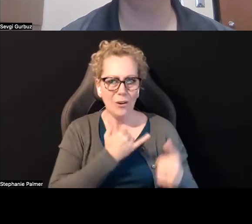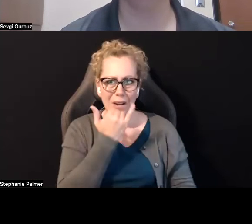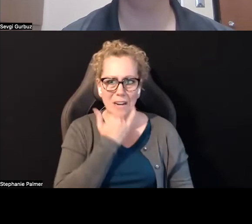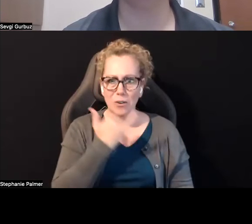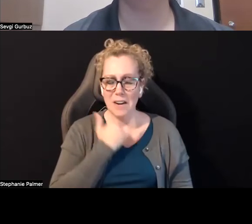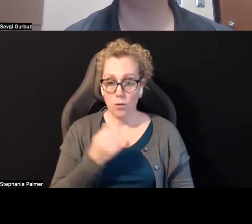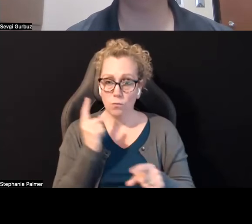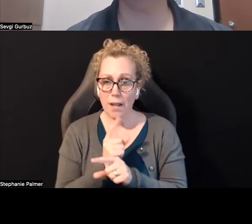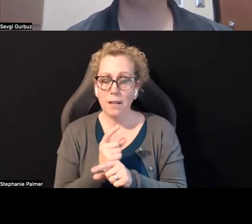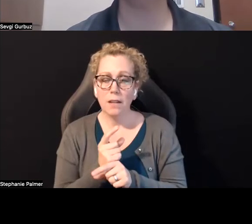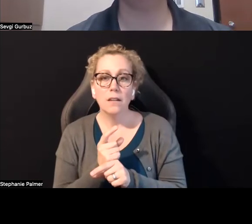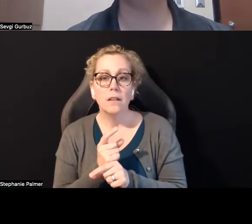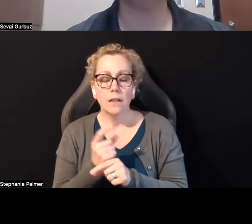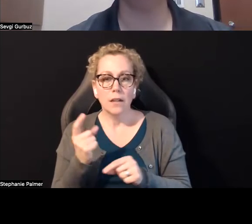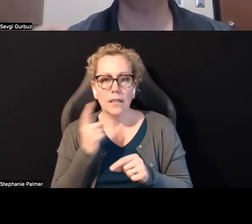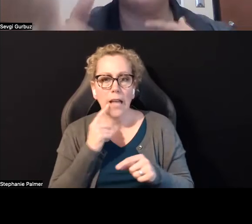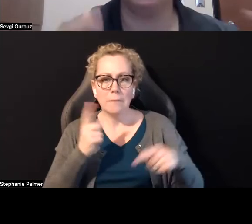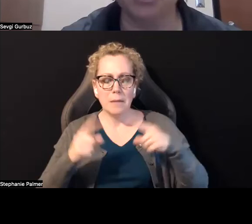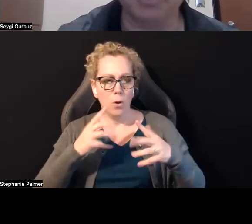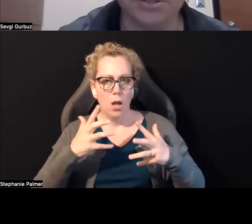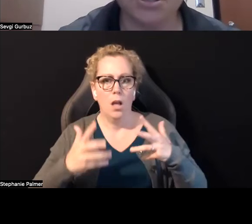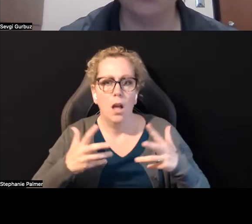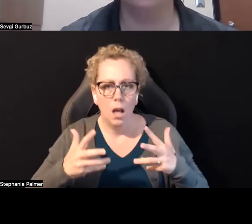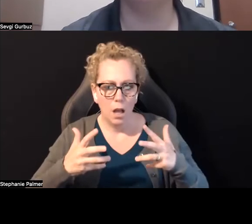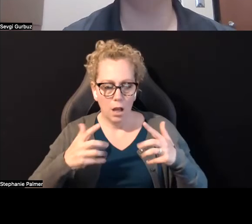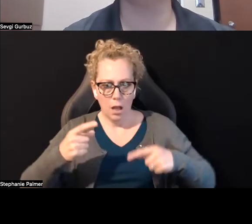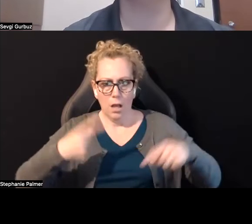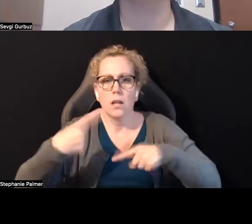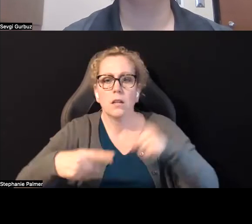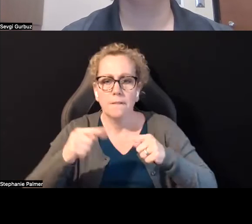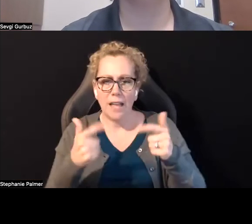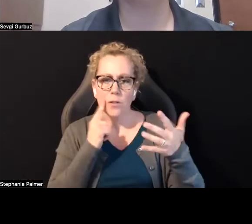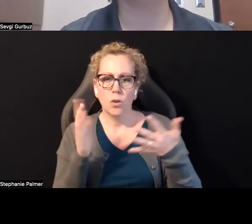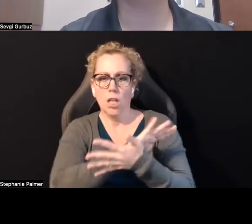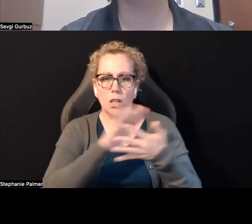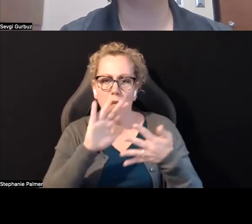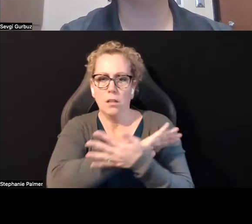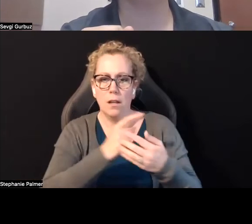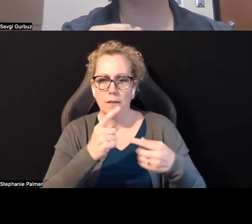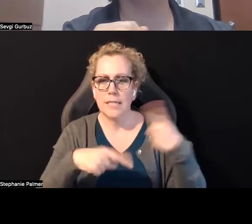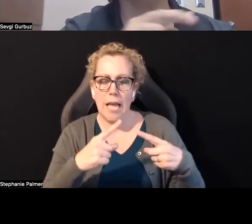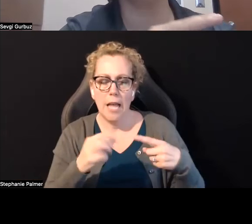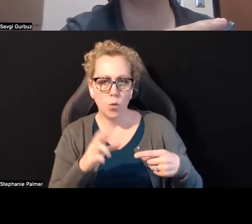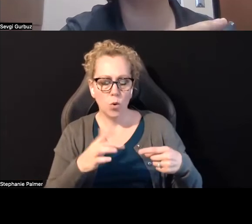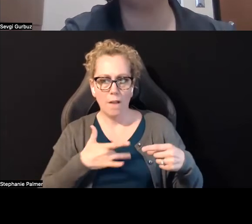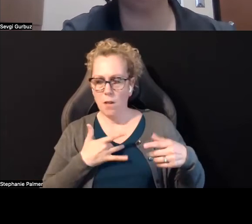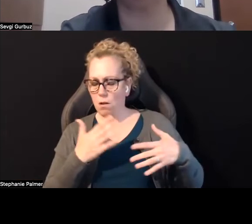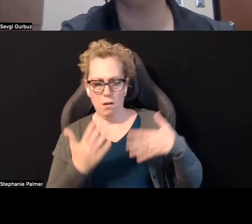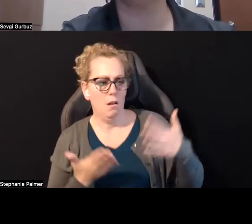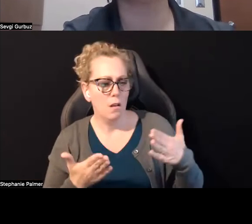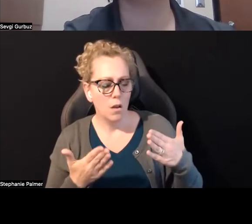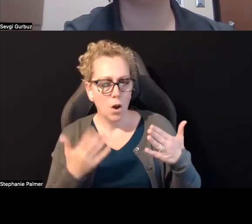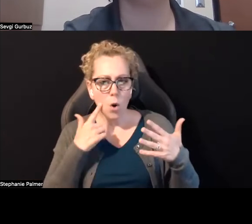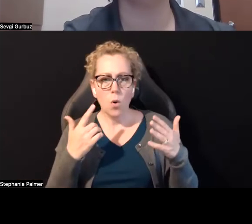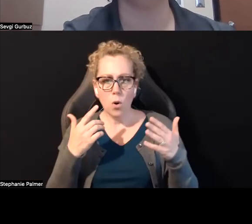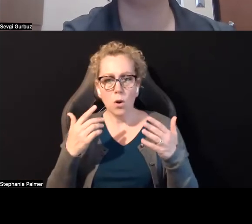include, hesitation and then doing rapid movements, or doing the number of